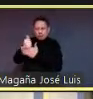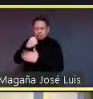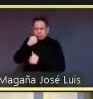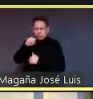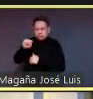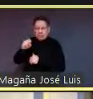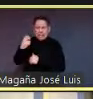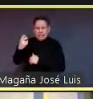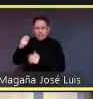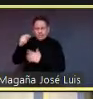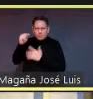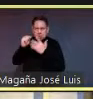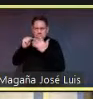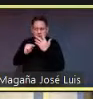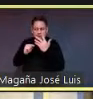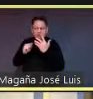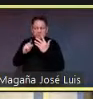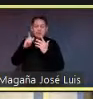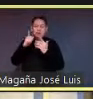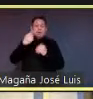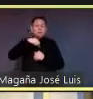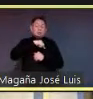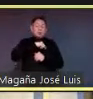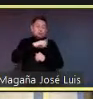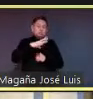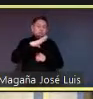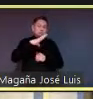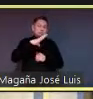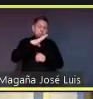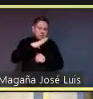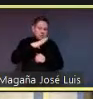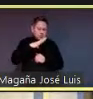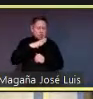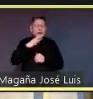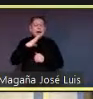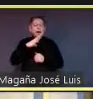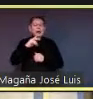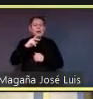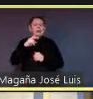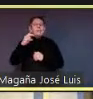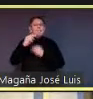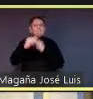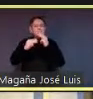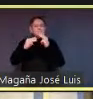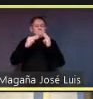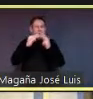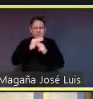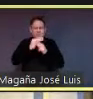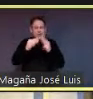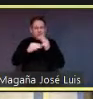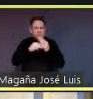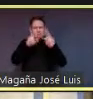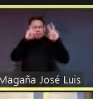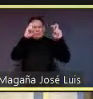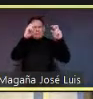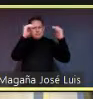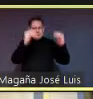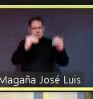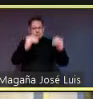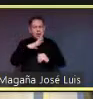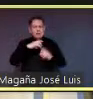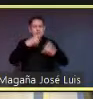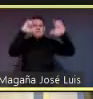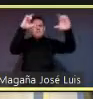worked on a competency-based curriculum that focused on competencies that is both modular and on a